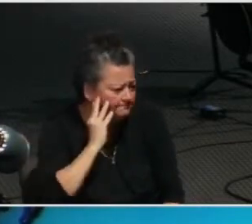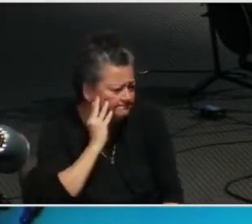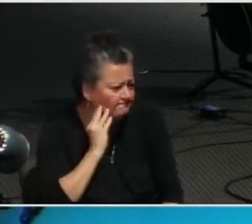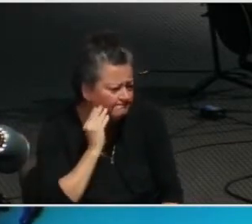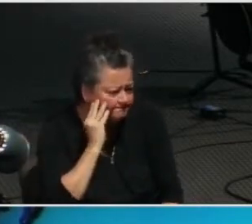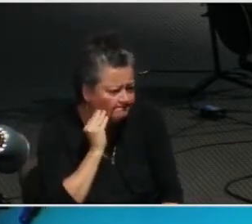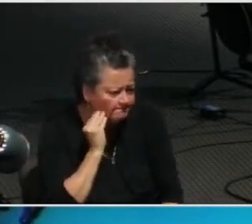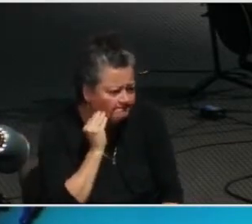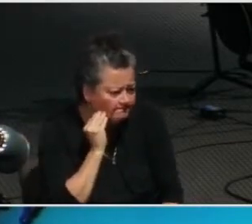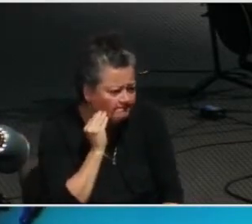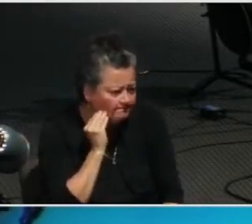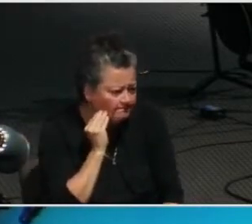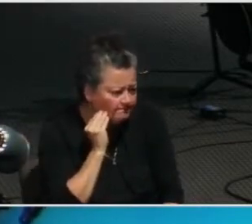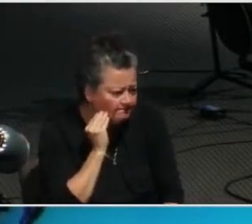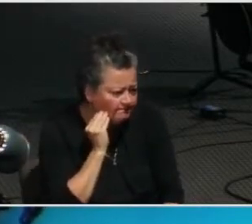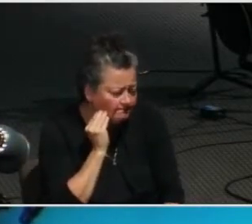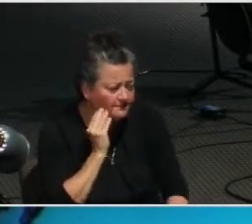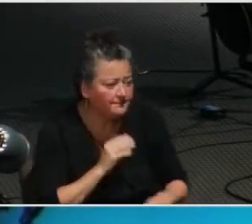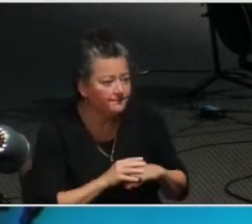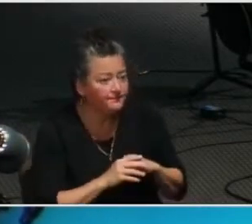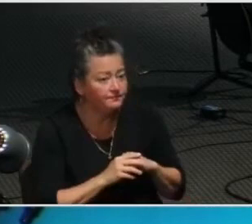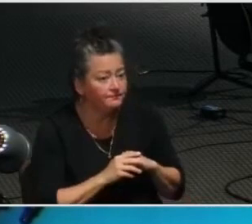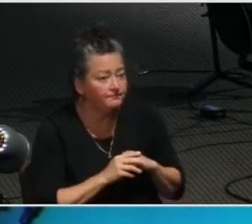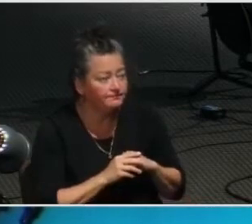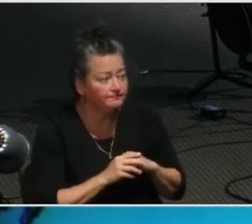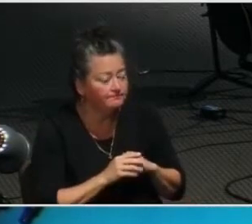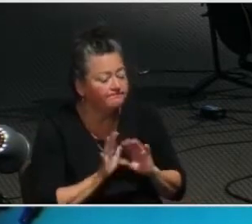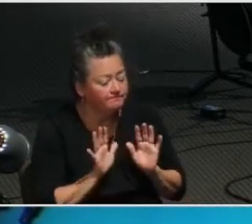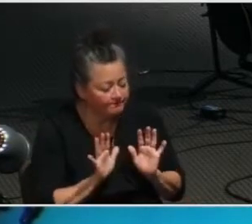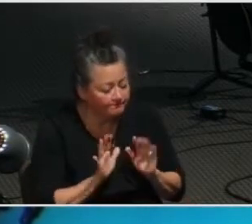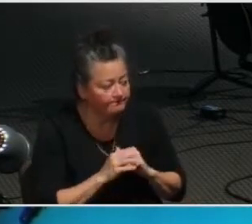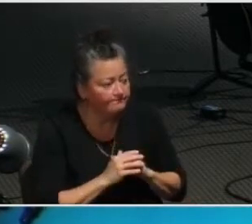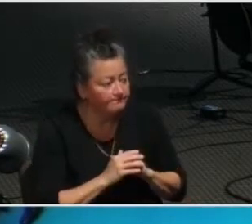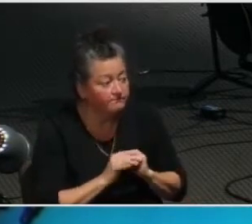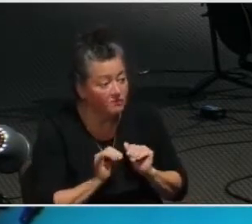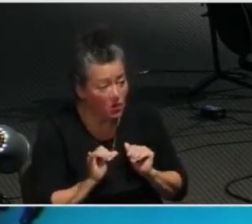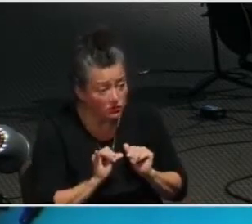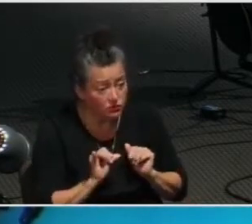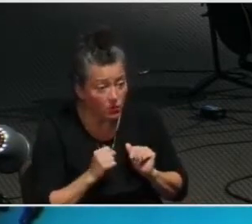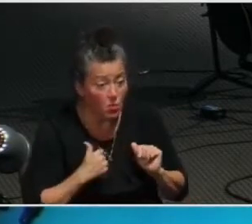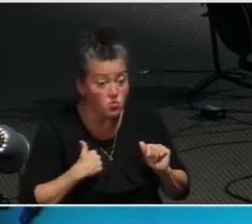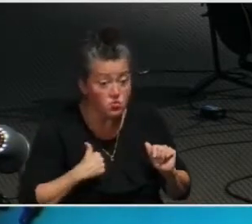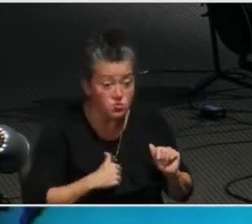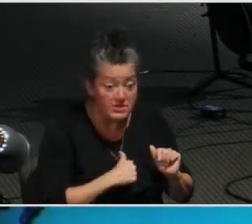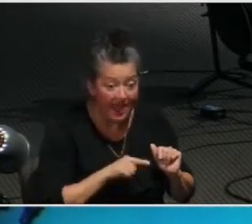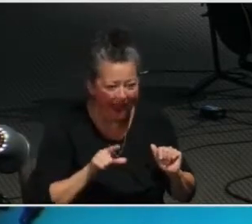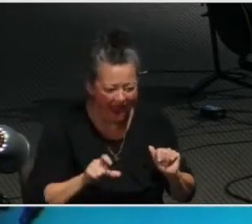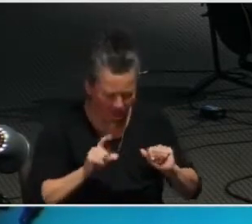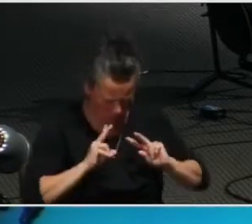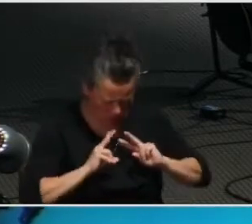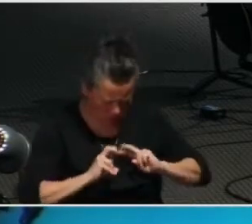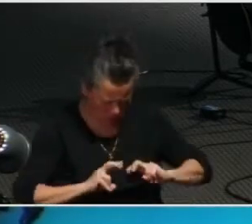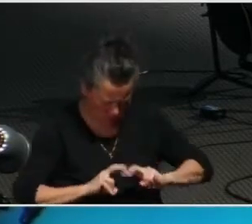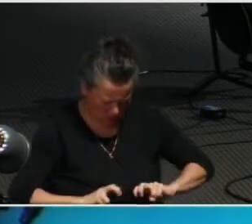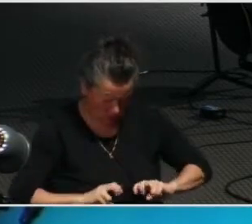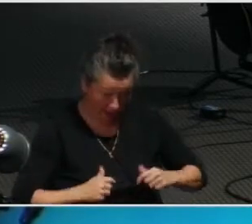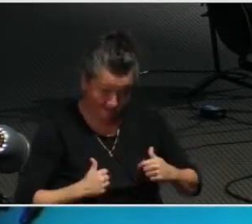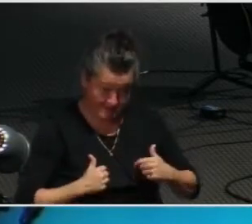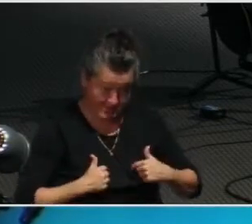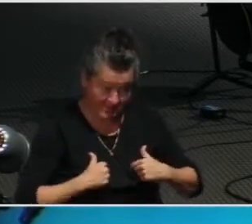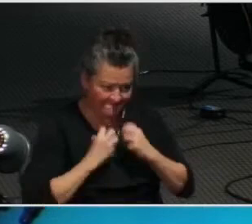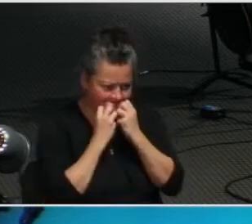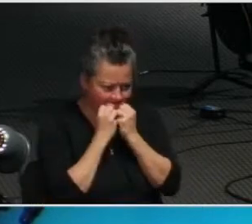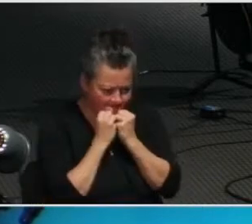And some of us need to honestly evaluate if we've adopted any of these attitudes of the rich: self-indulgent